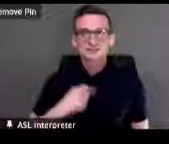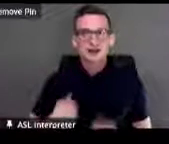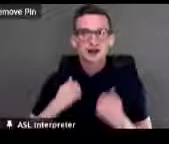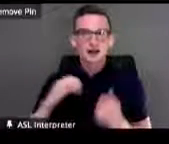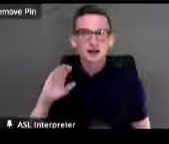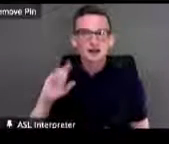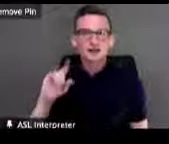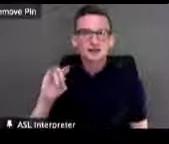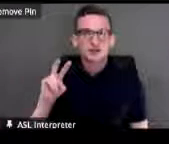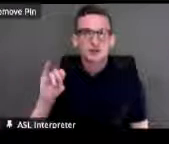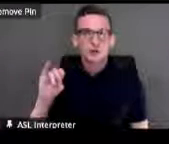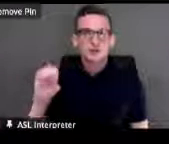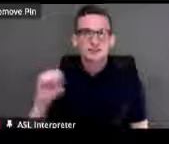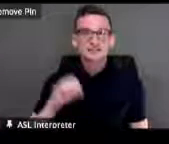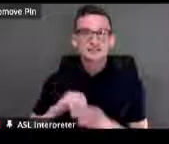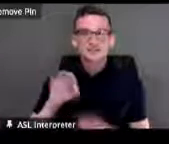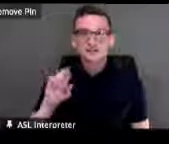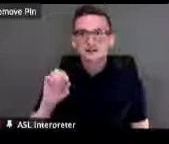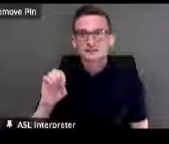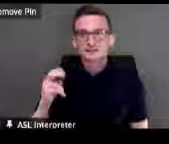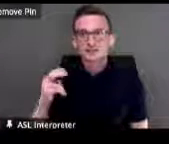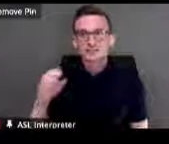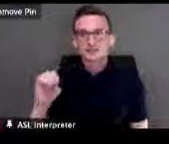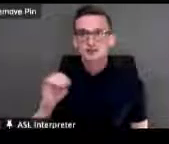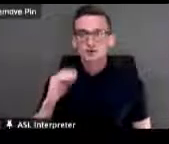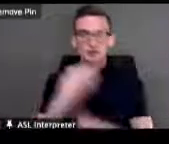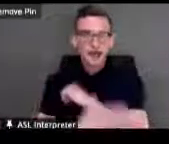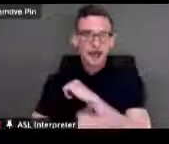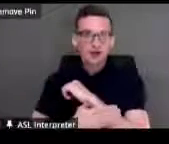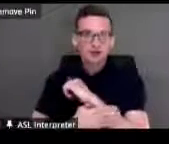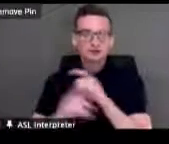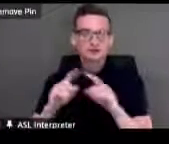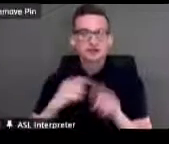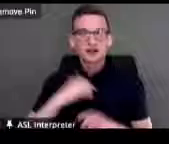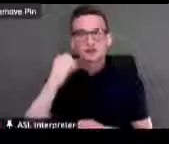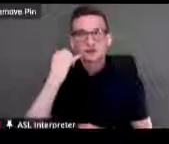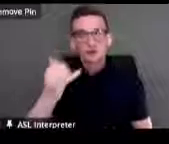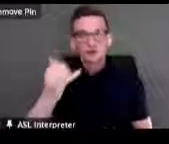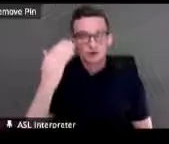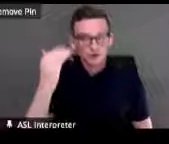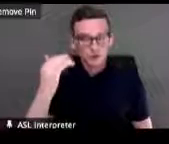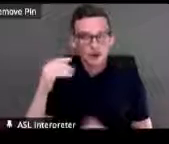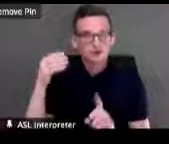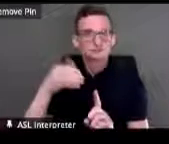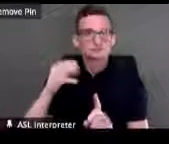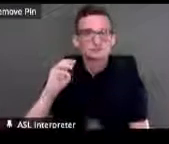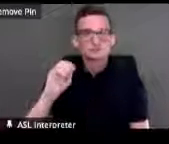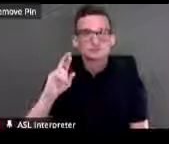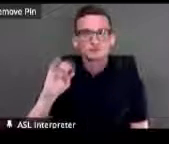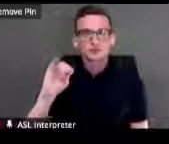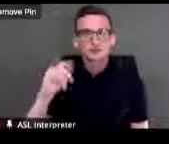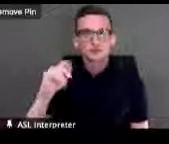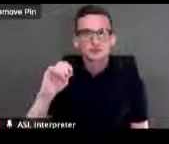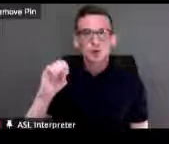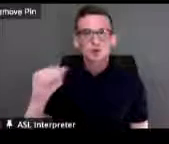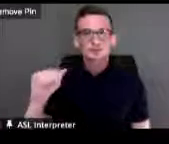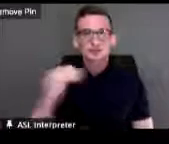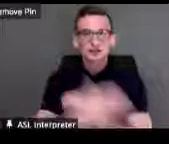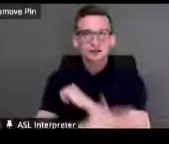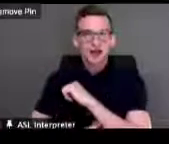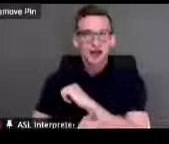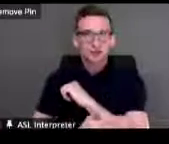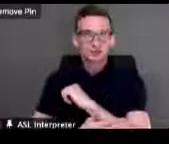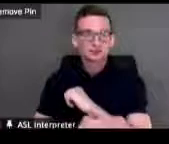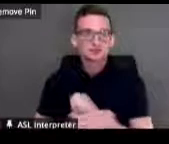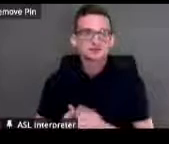County, but I'm actually calling in today to give input on Mariposa County. I just